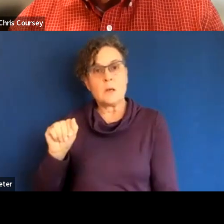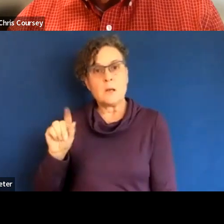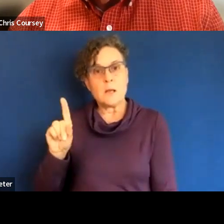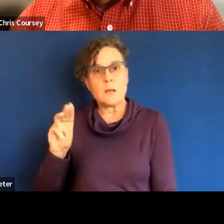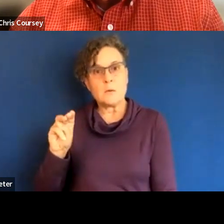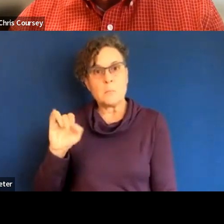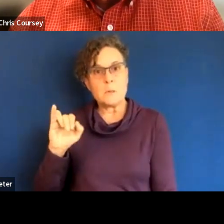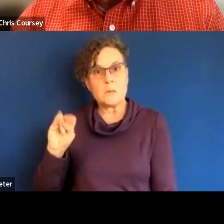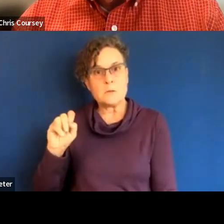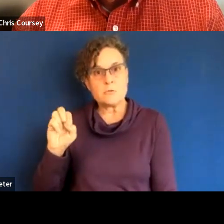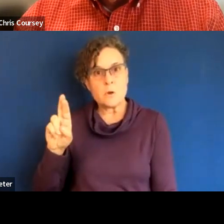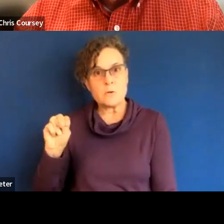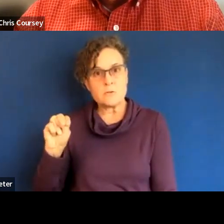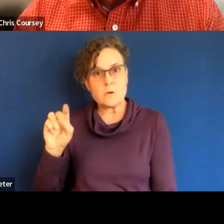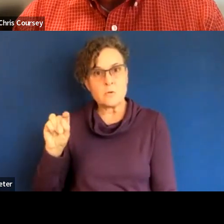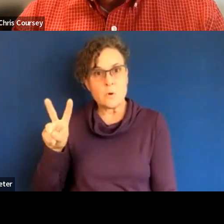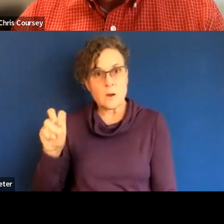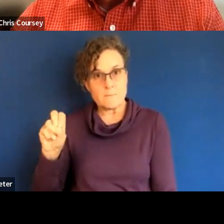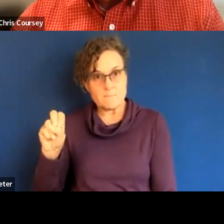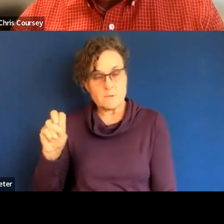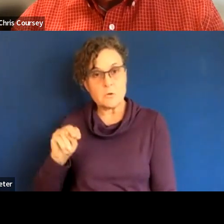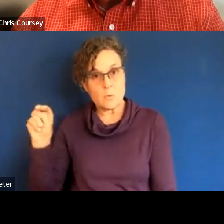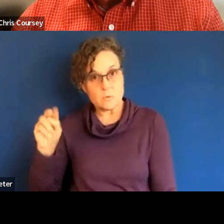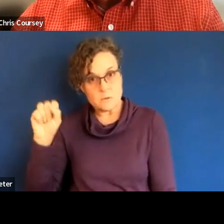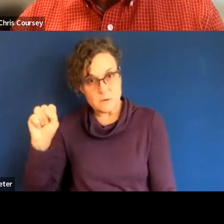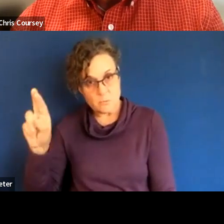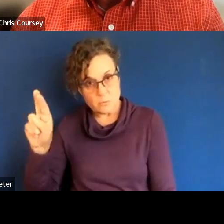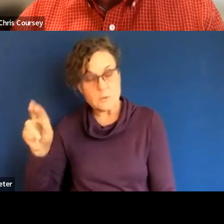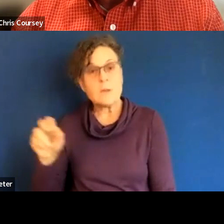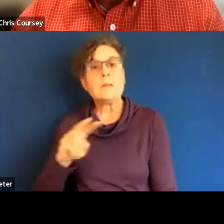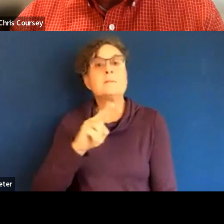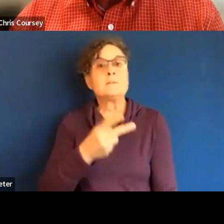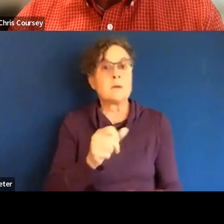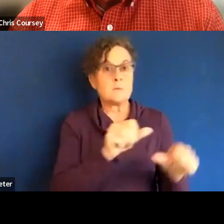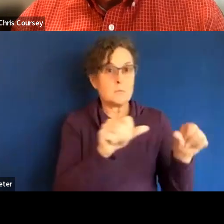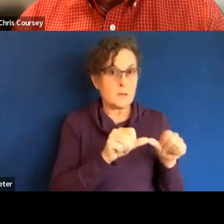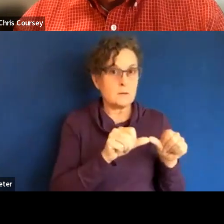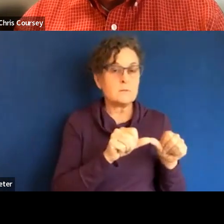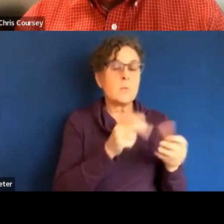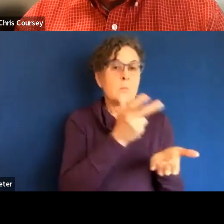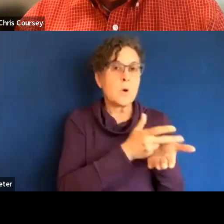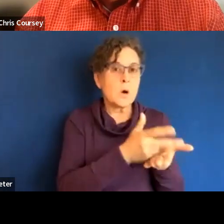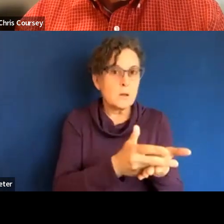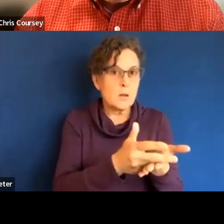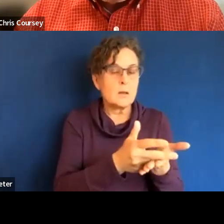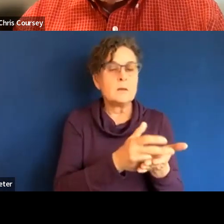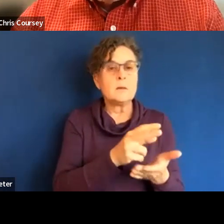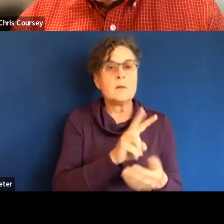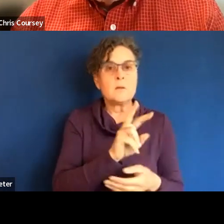Rosa, and the second in a parking lot at the Santa Rosa Veterans Memorial Building near the fairgrounds.